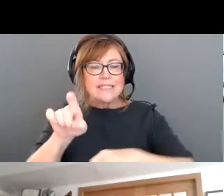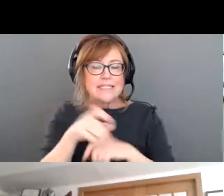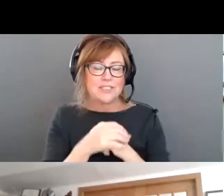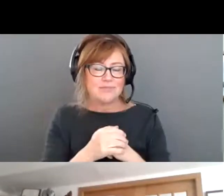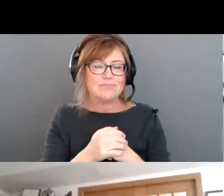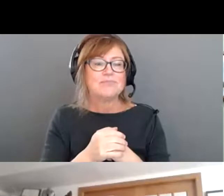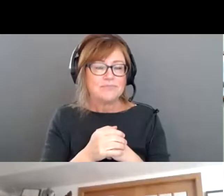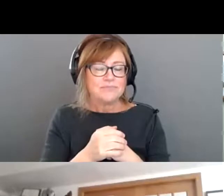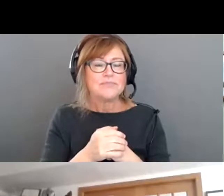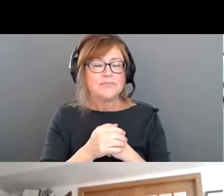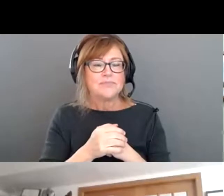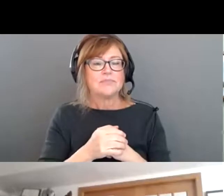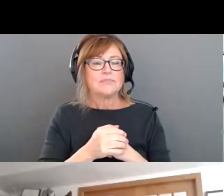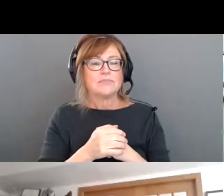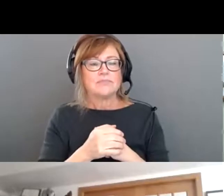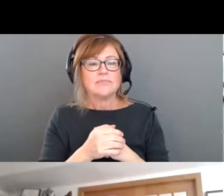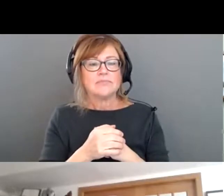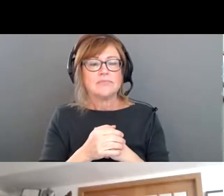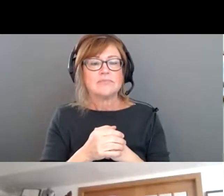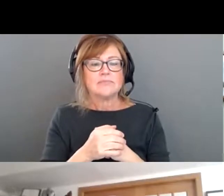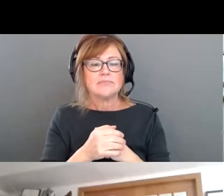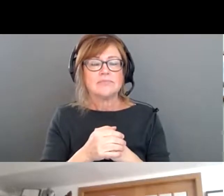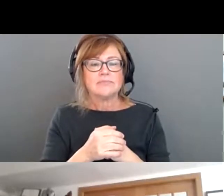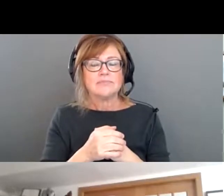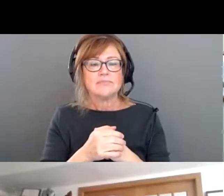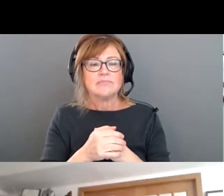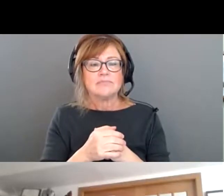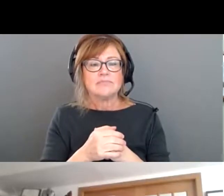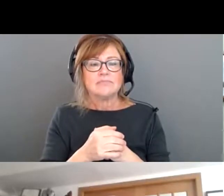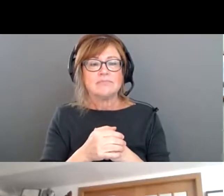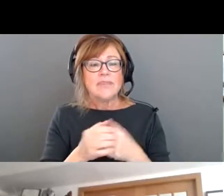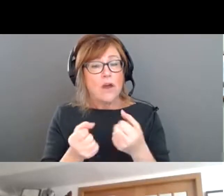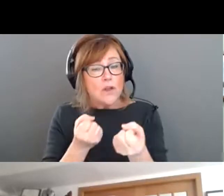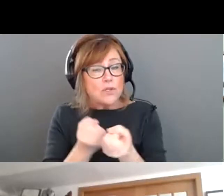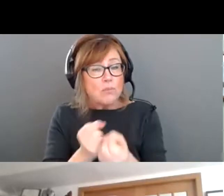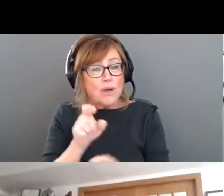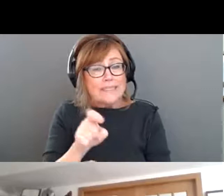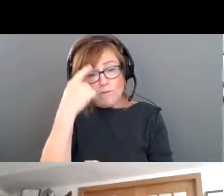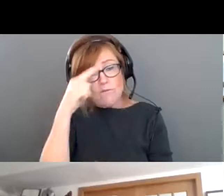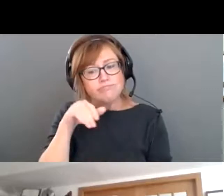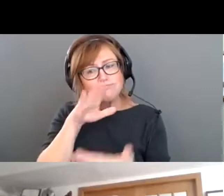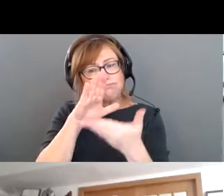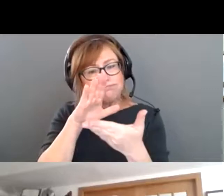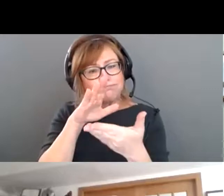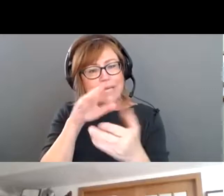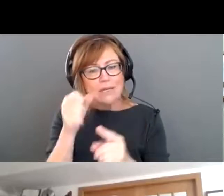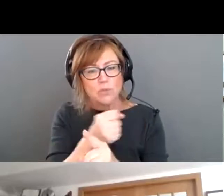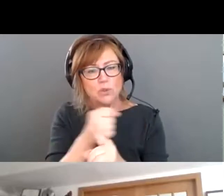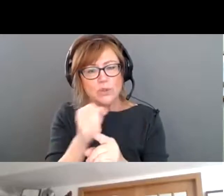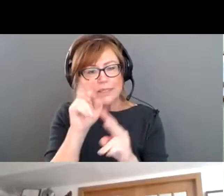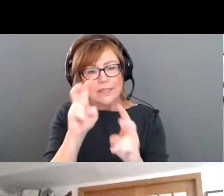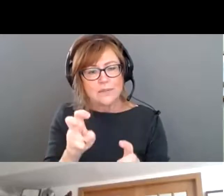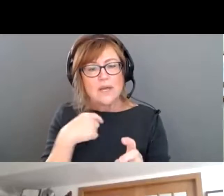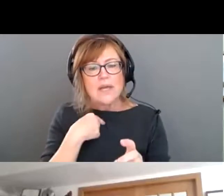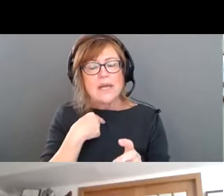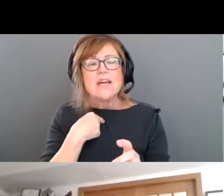need to address these issues. And I would say as well, and I've shared this